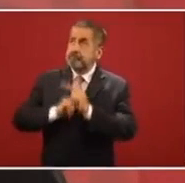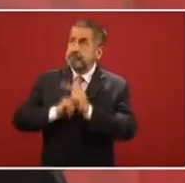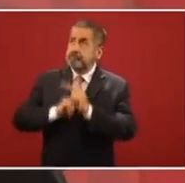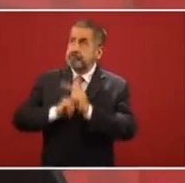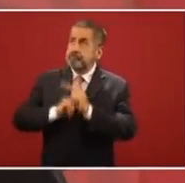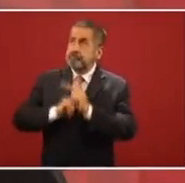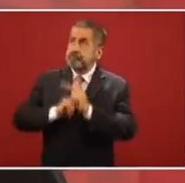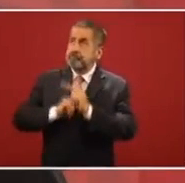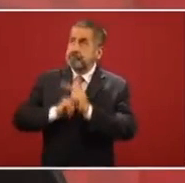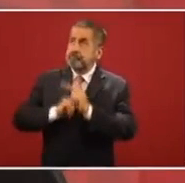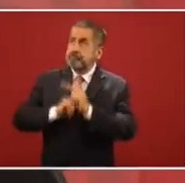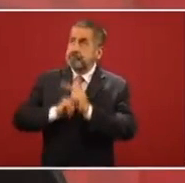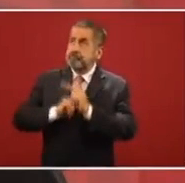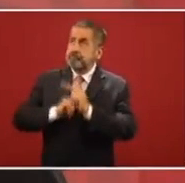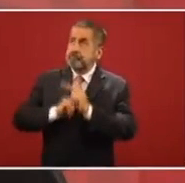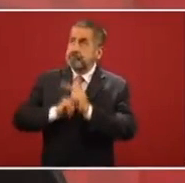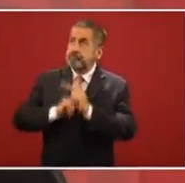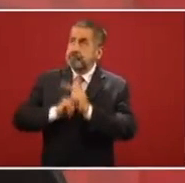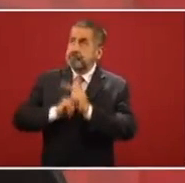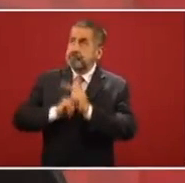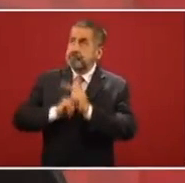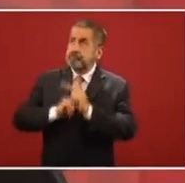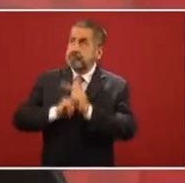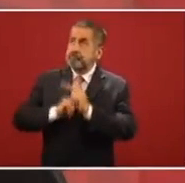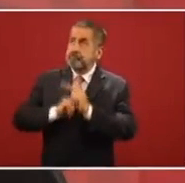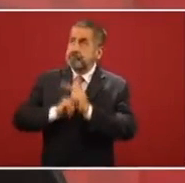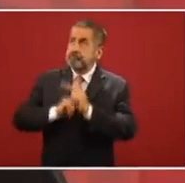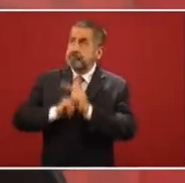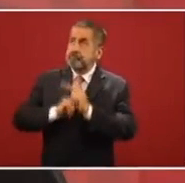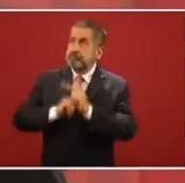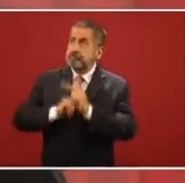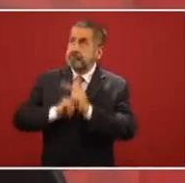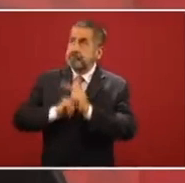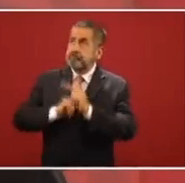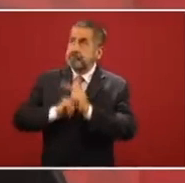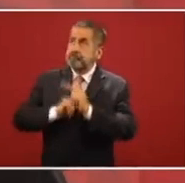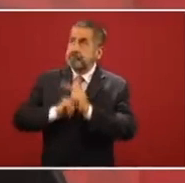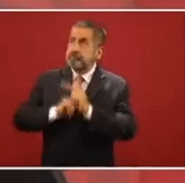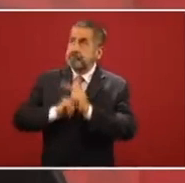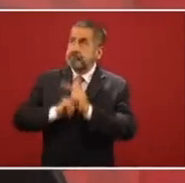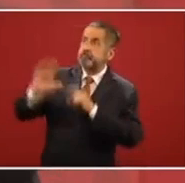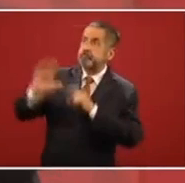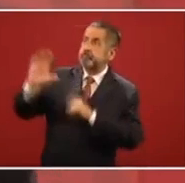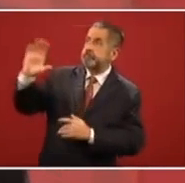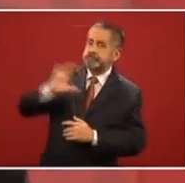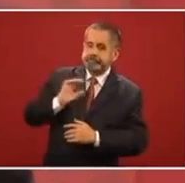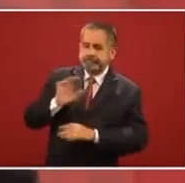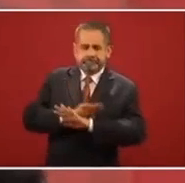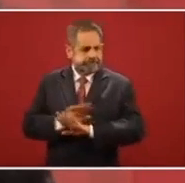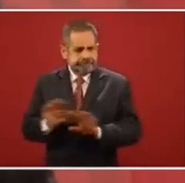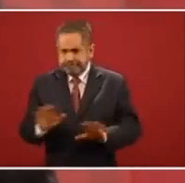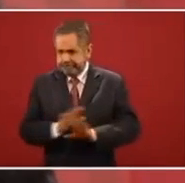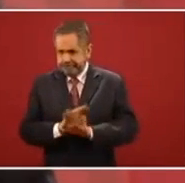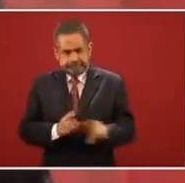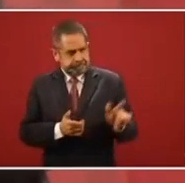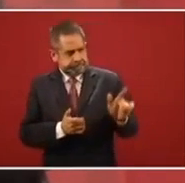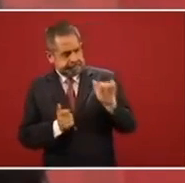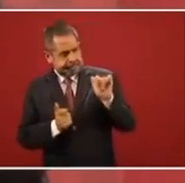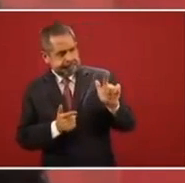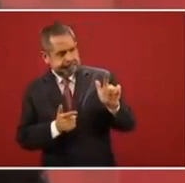sacar without putting the country into debt, we are going to take us out a